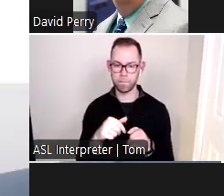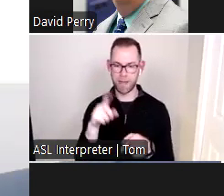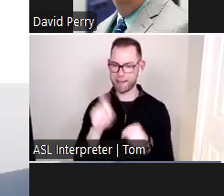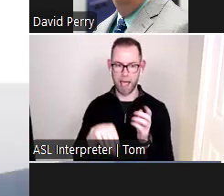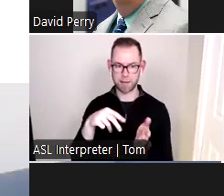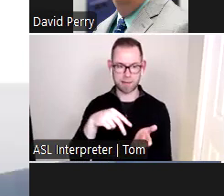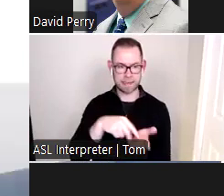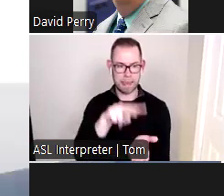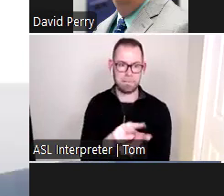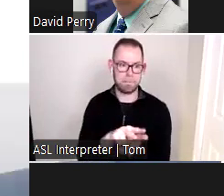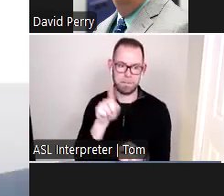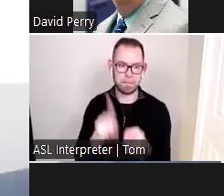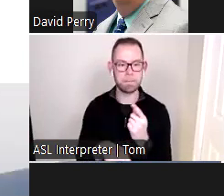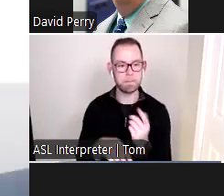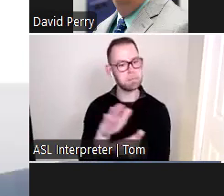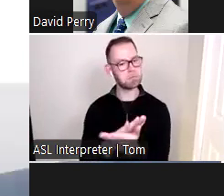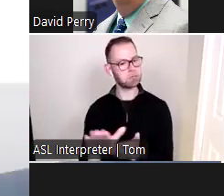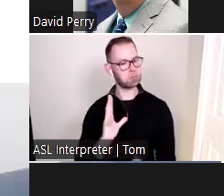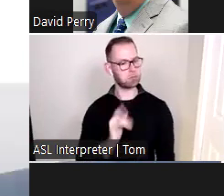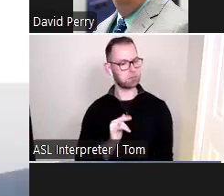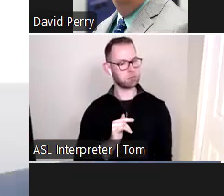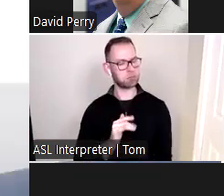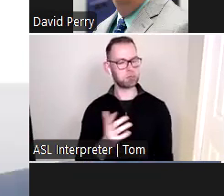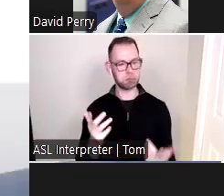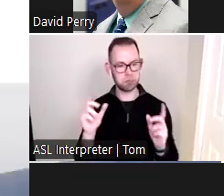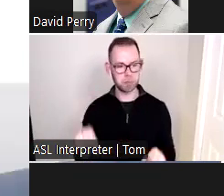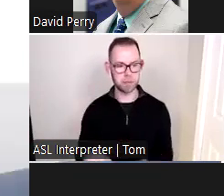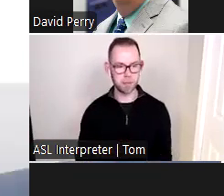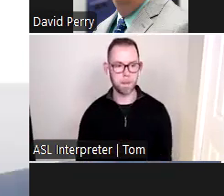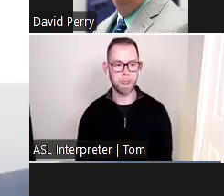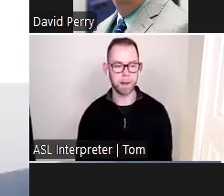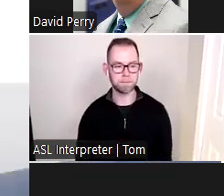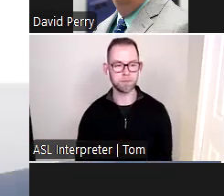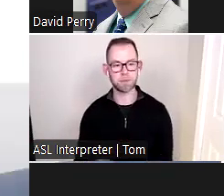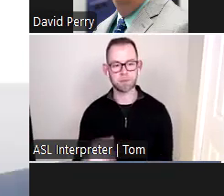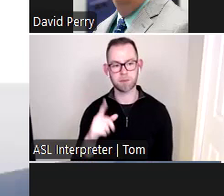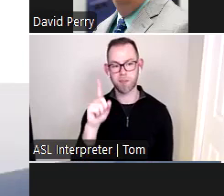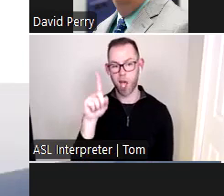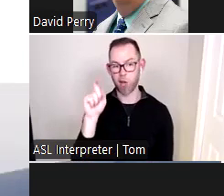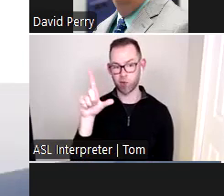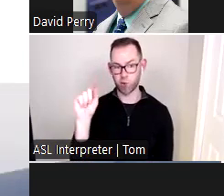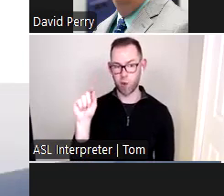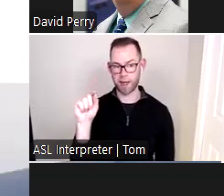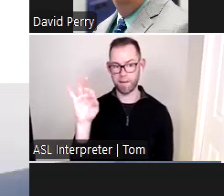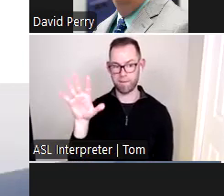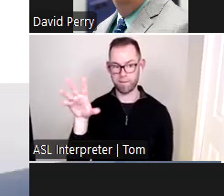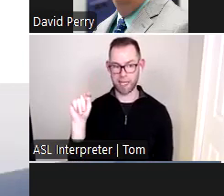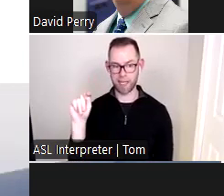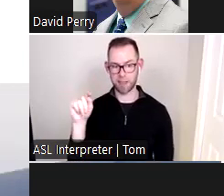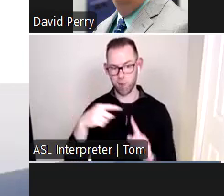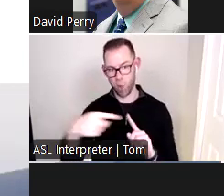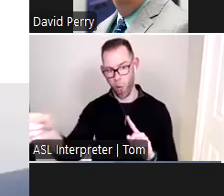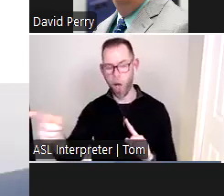much nicer walking experience for all of our riders. It's going to be a 120-foot long gangway in order to achieve that